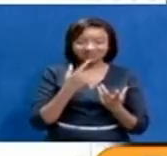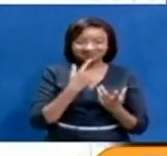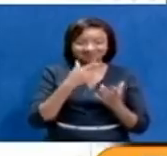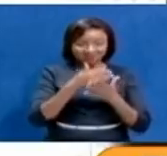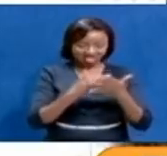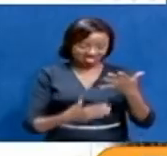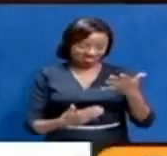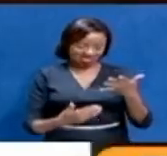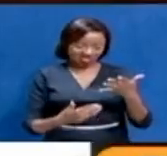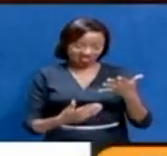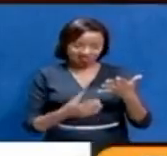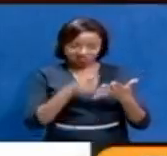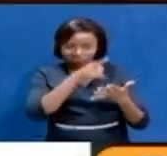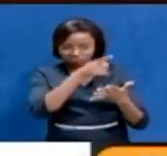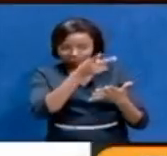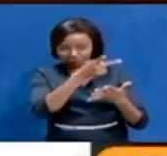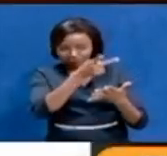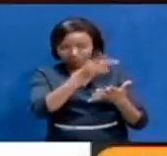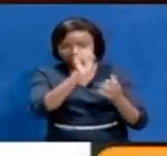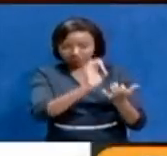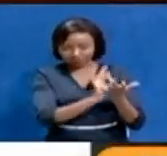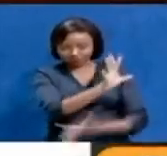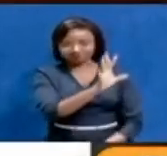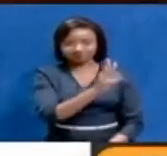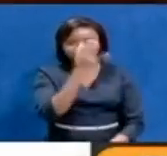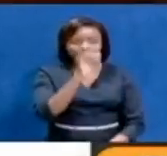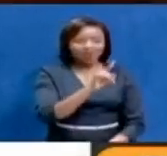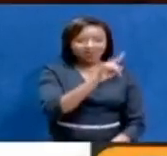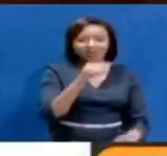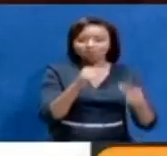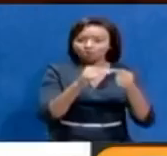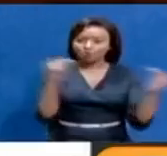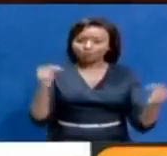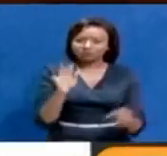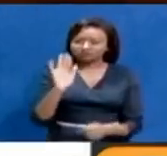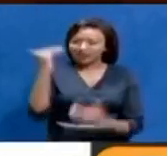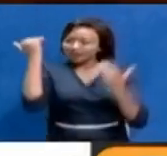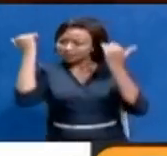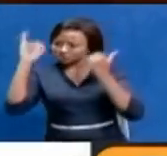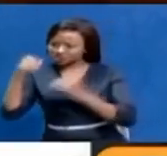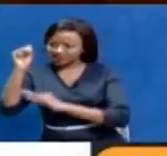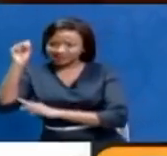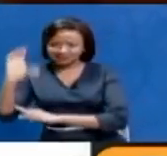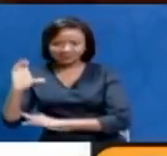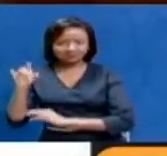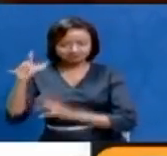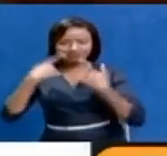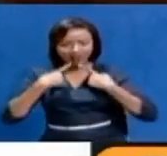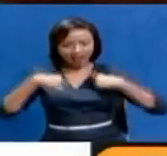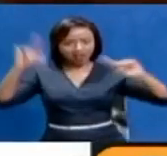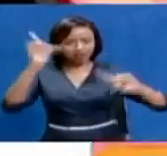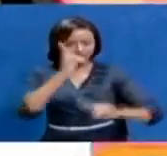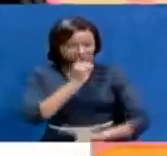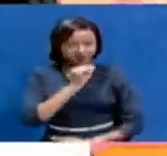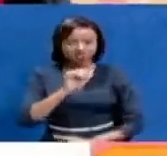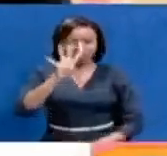of advocates. Paul Kihara is accused of turning against a decision of the Judicial Service Commission, which declared